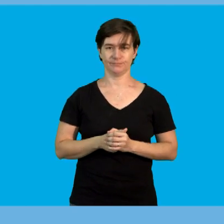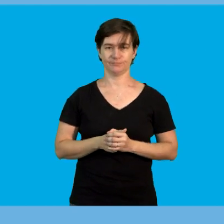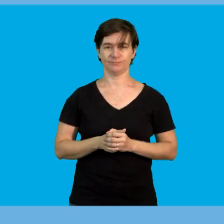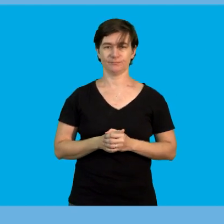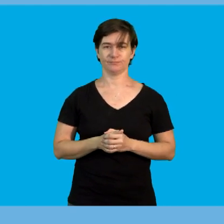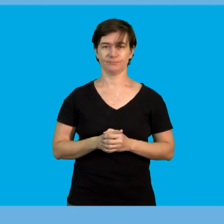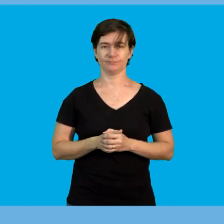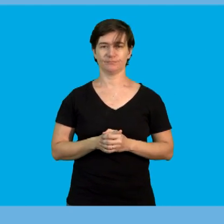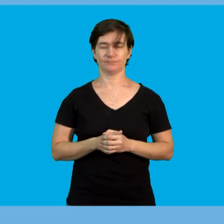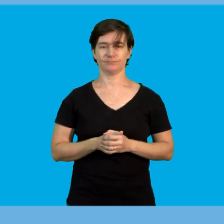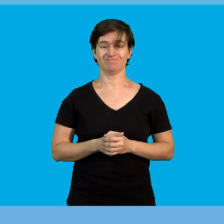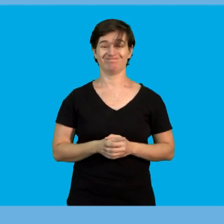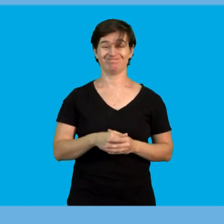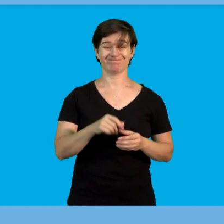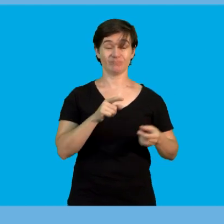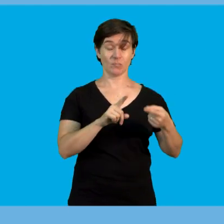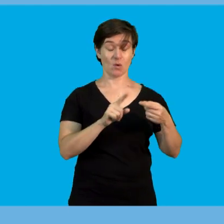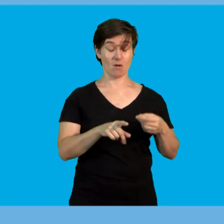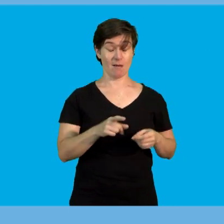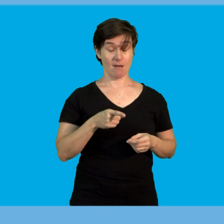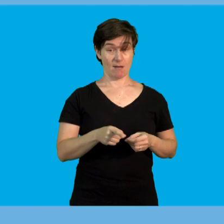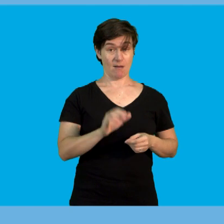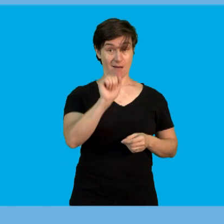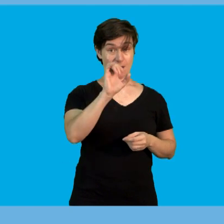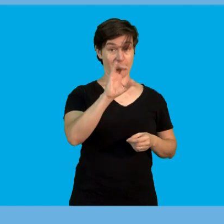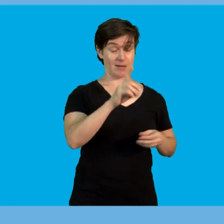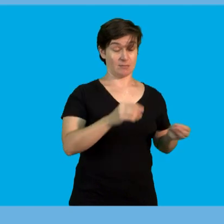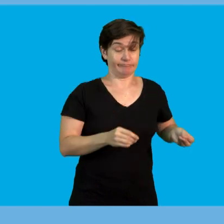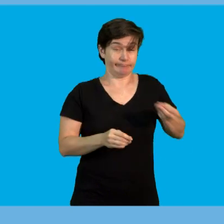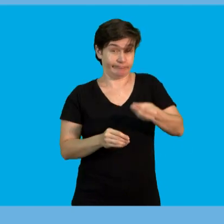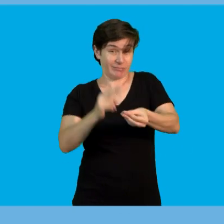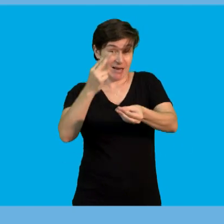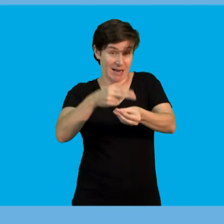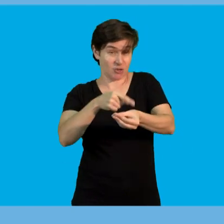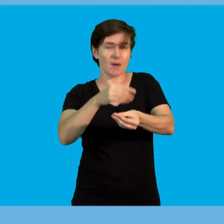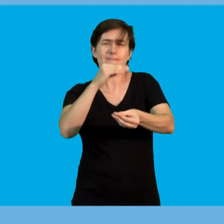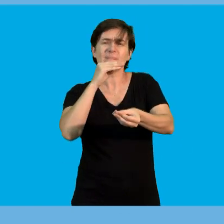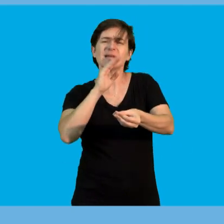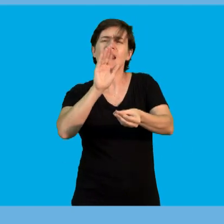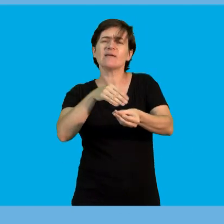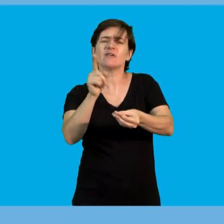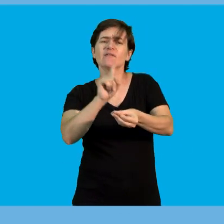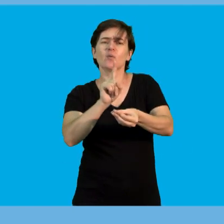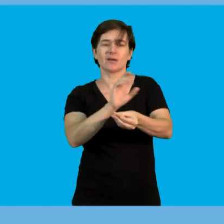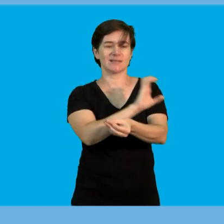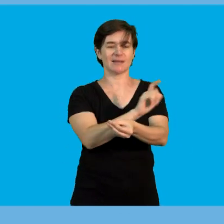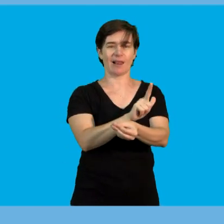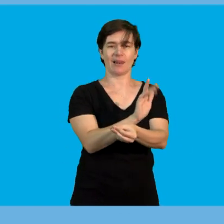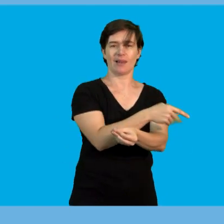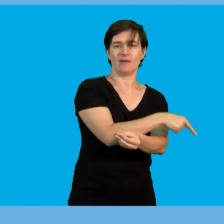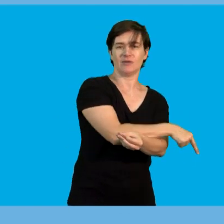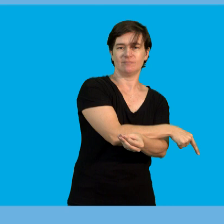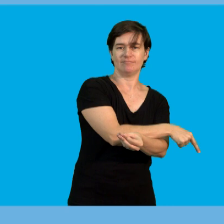our sulfuric acid. So when the H is donated, there's going to be the remainder being the Cl, so that becomes